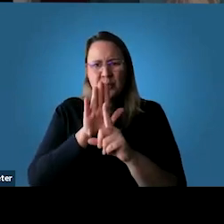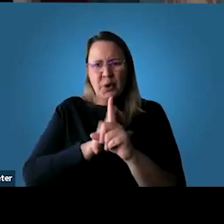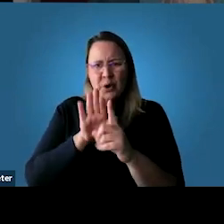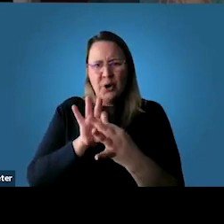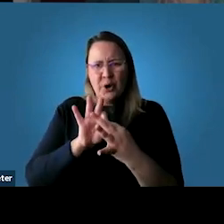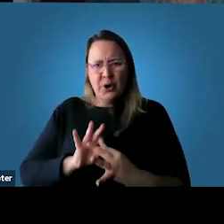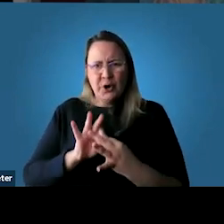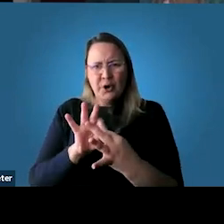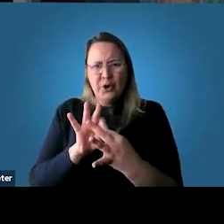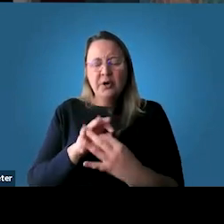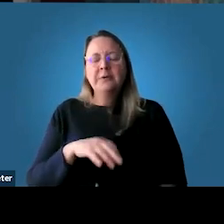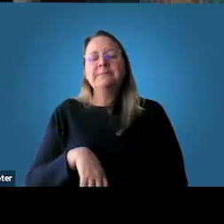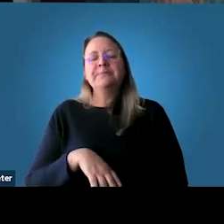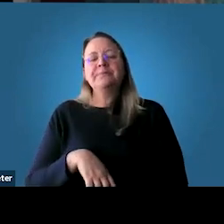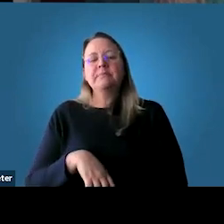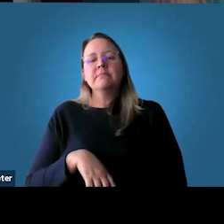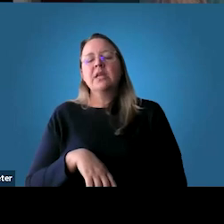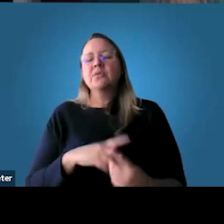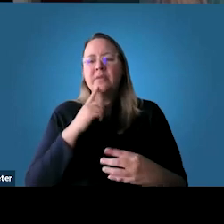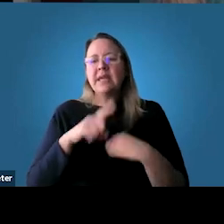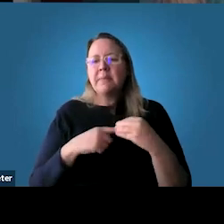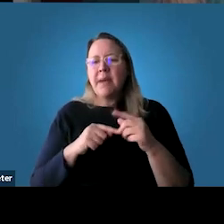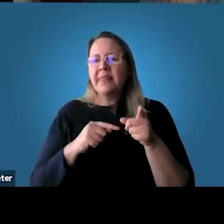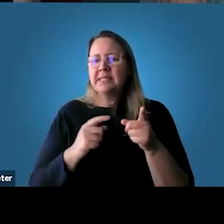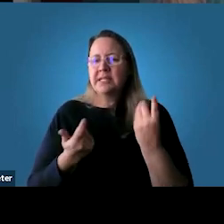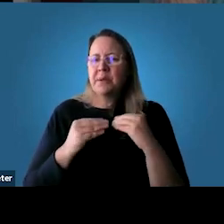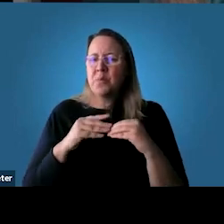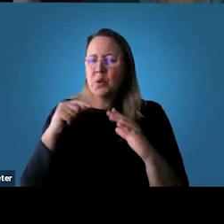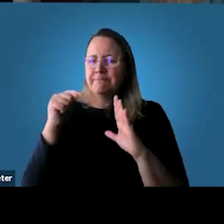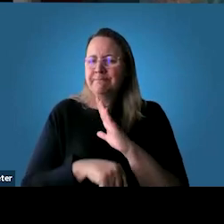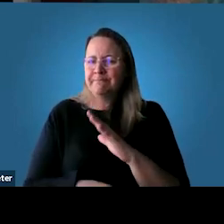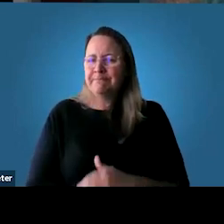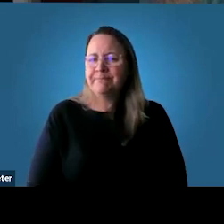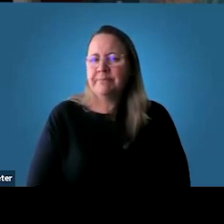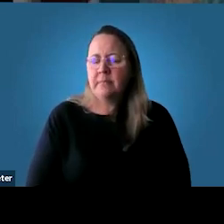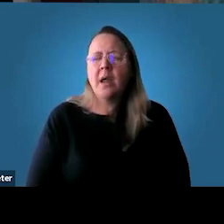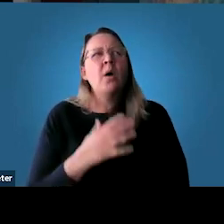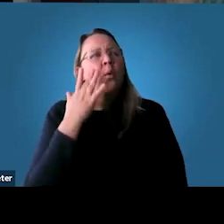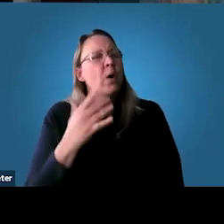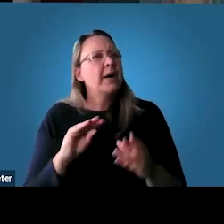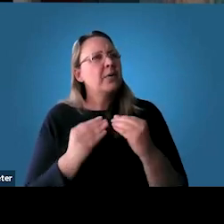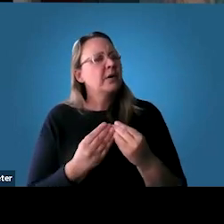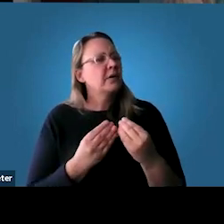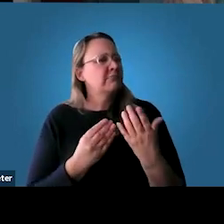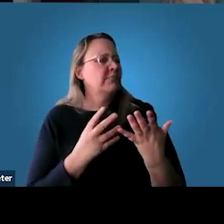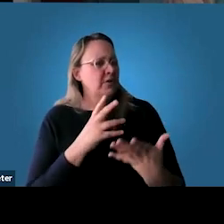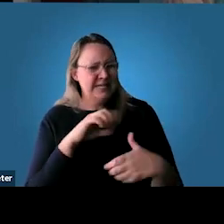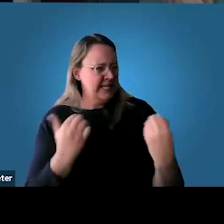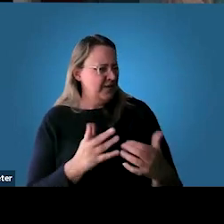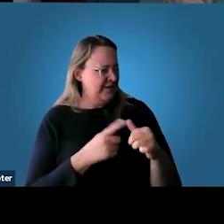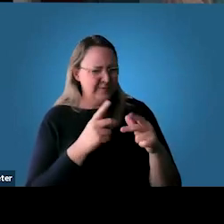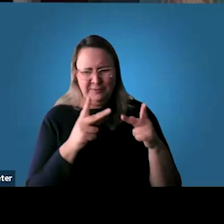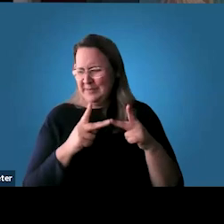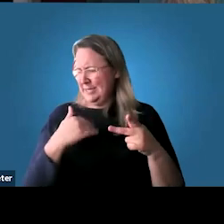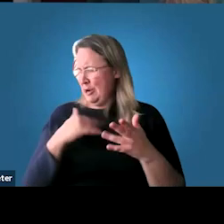organization. So I've put up some prompts to think about this a little bit more deeply. Why does our organization exist in the first place? What is